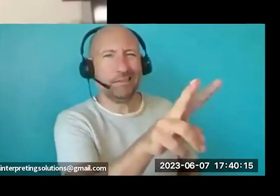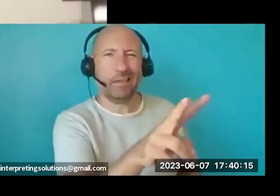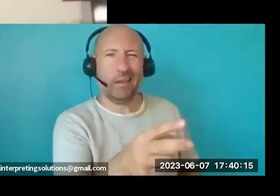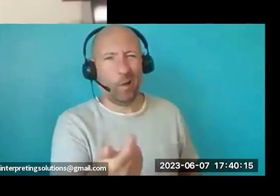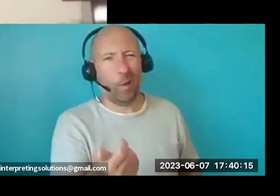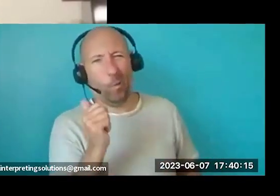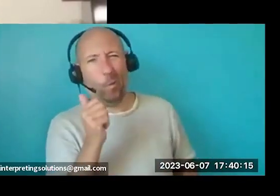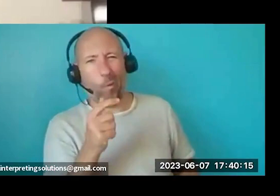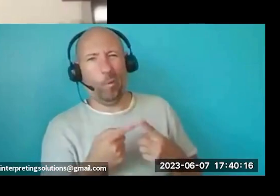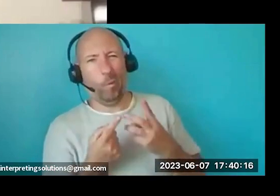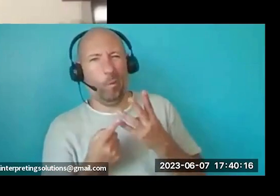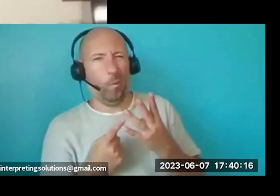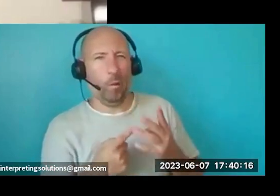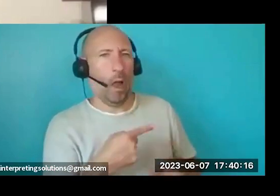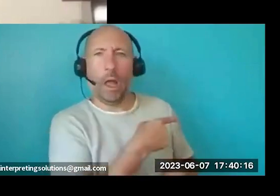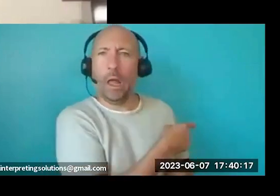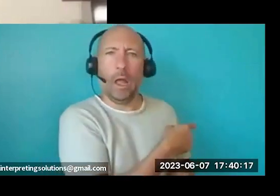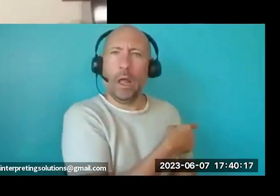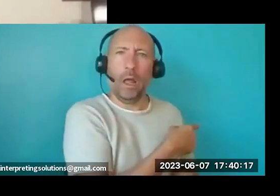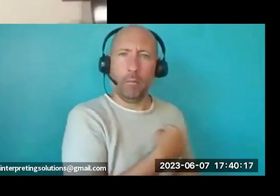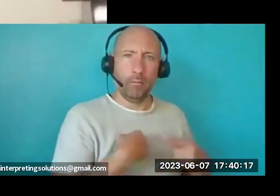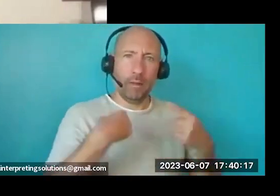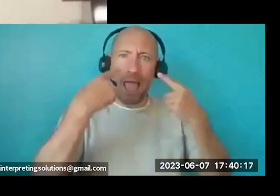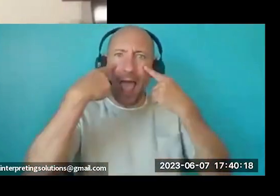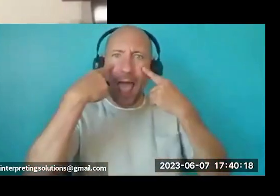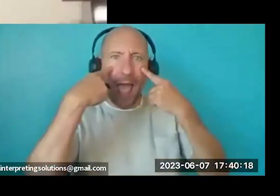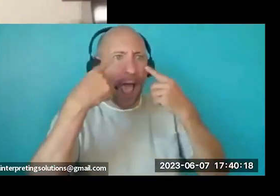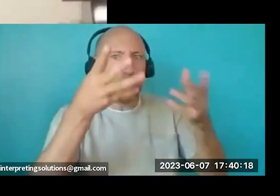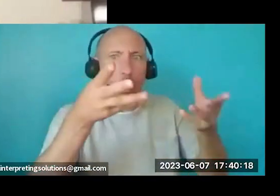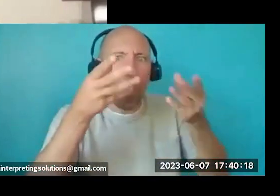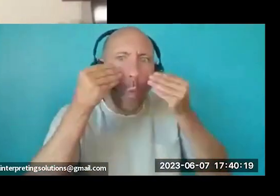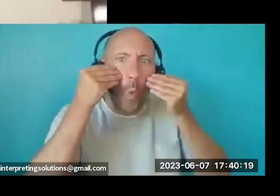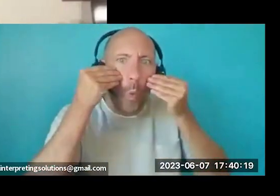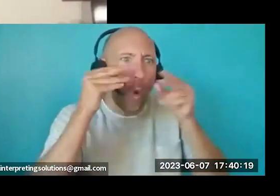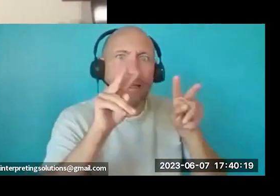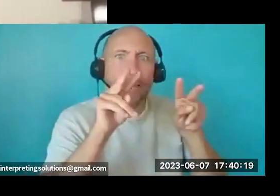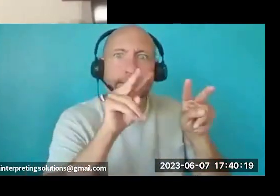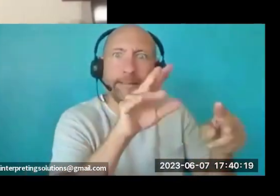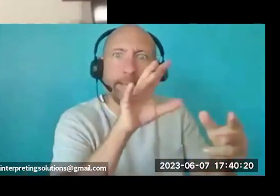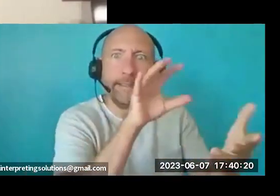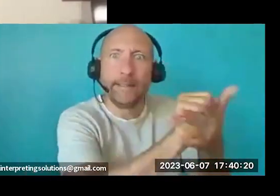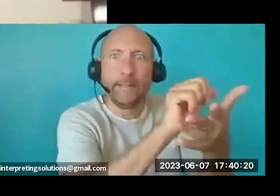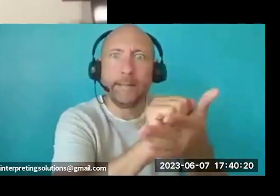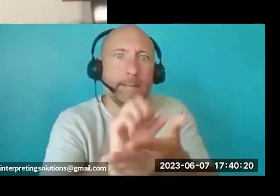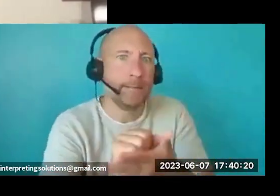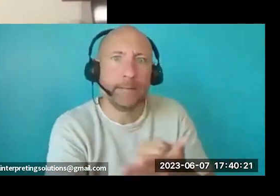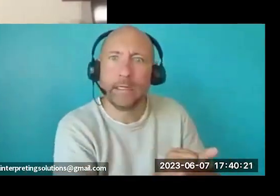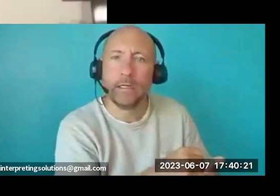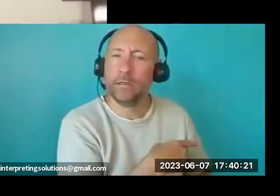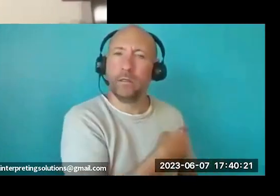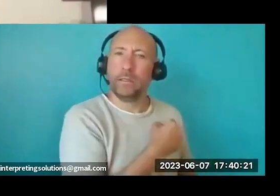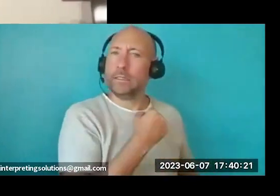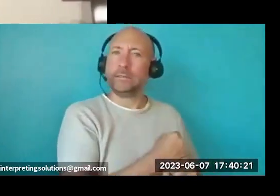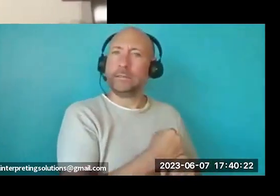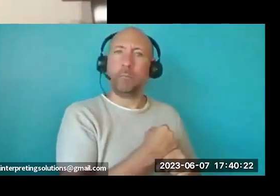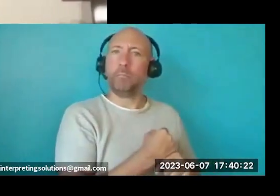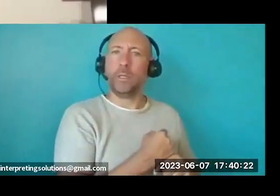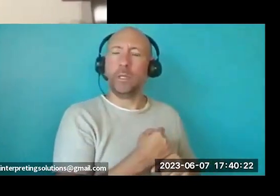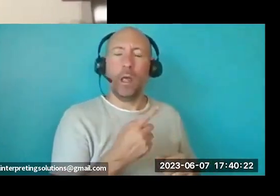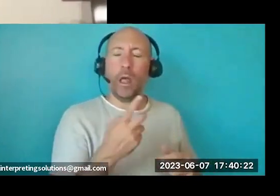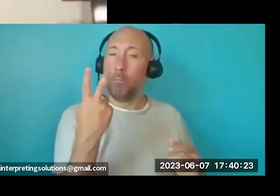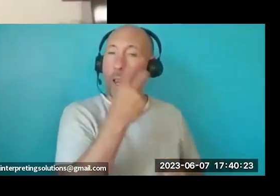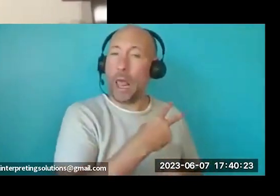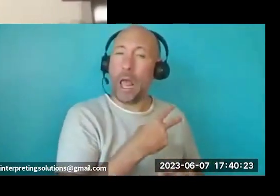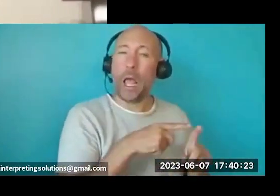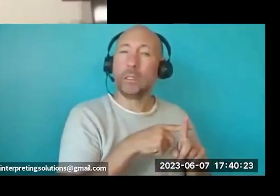sight facilitates me in looking for some images. Well, Giuseppe can tell me if that